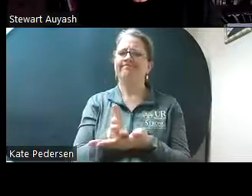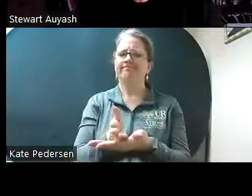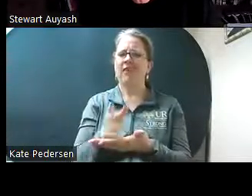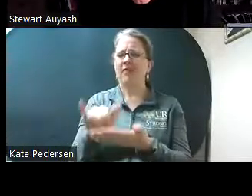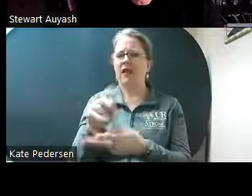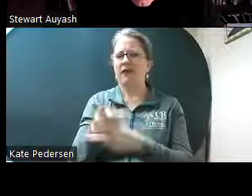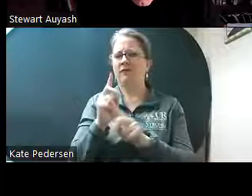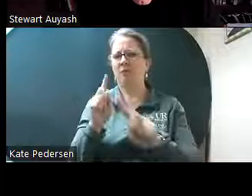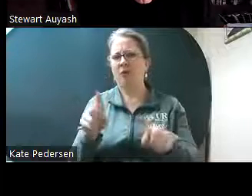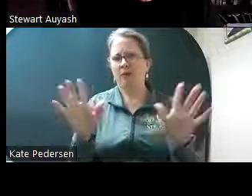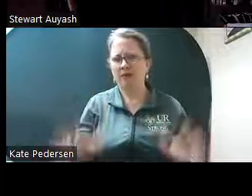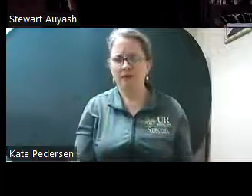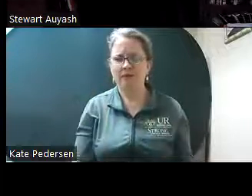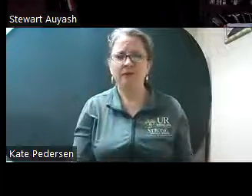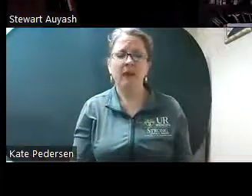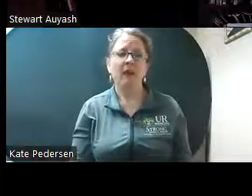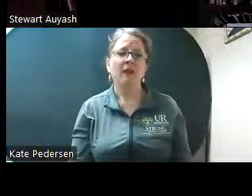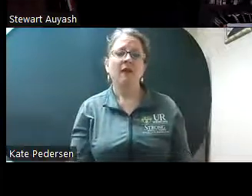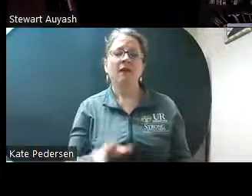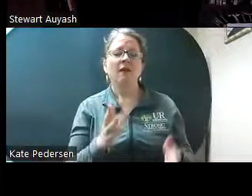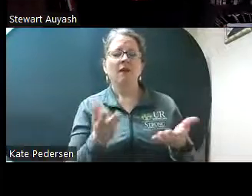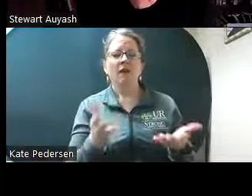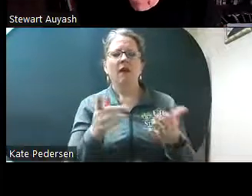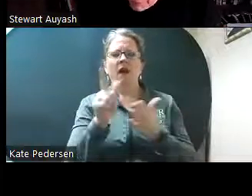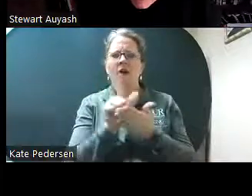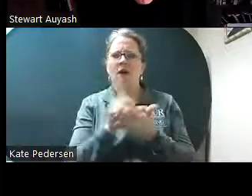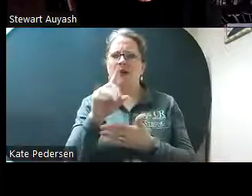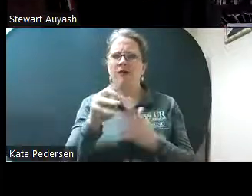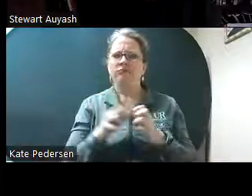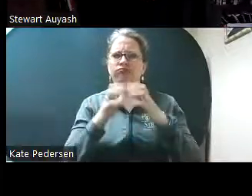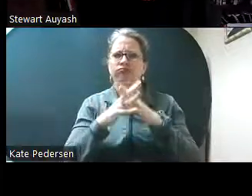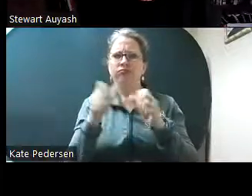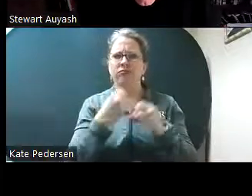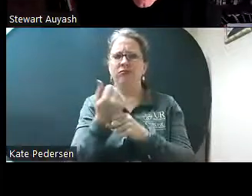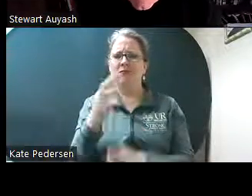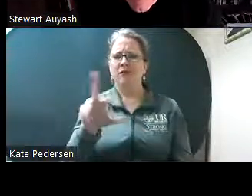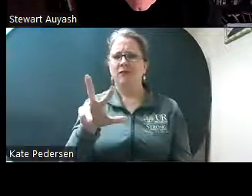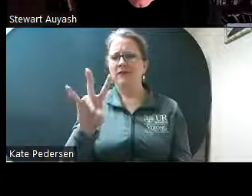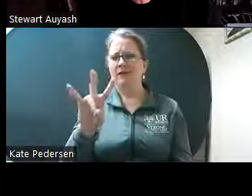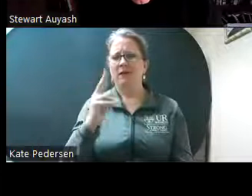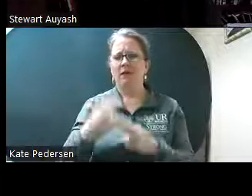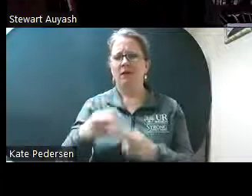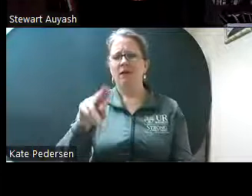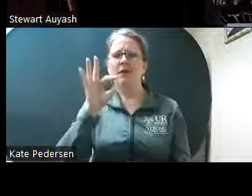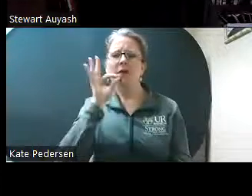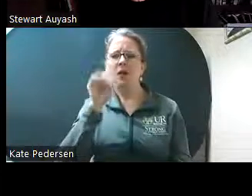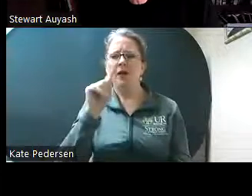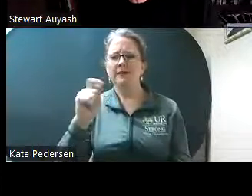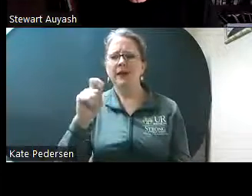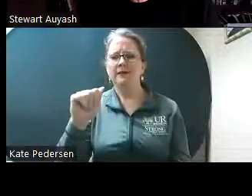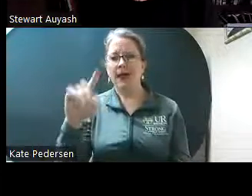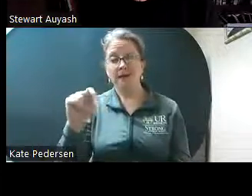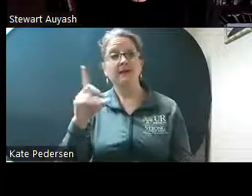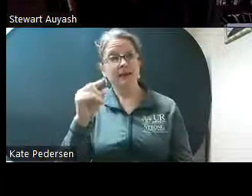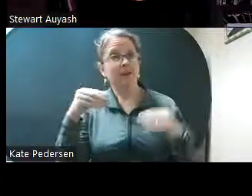reports. There was actually a law in 1937 called the Marijuana Tax Act that allowed marijuana to be